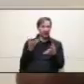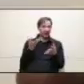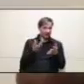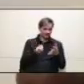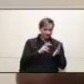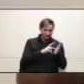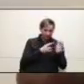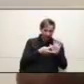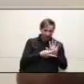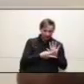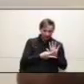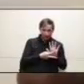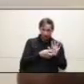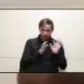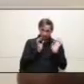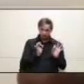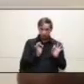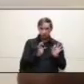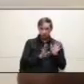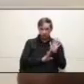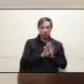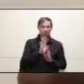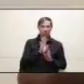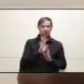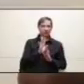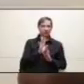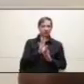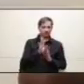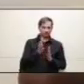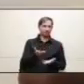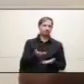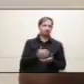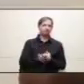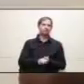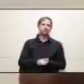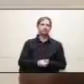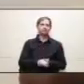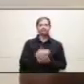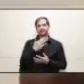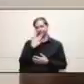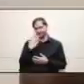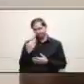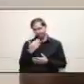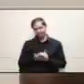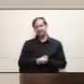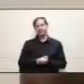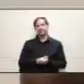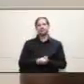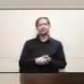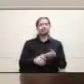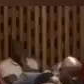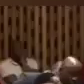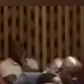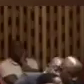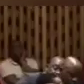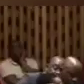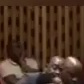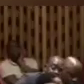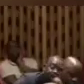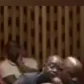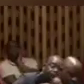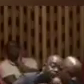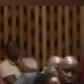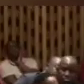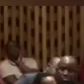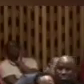are put in place in order to improve on this practice? Thank you so much. Thank you, Honorable Member.